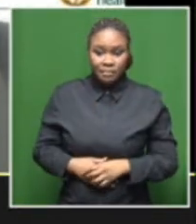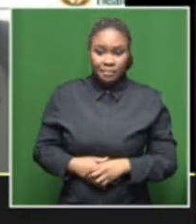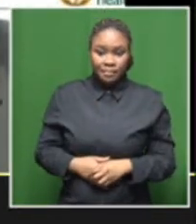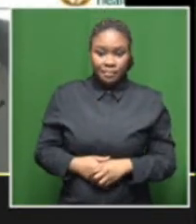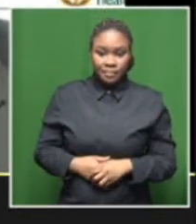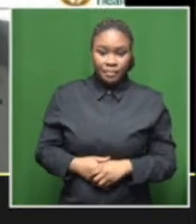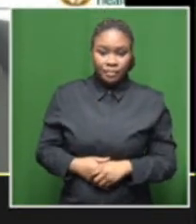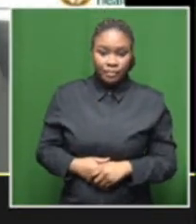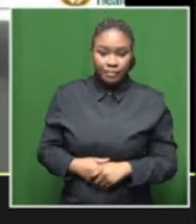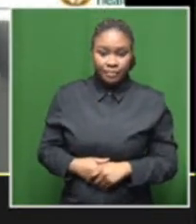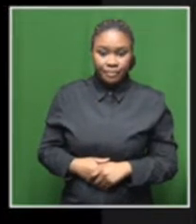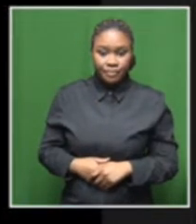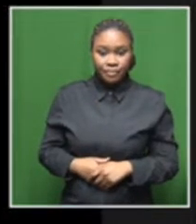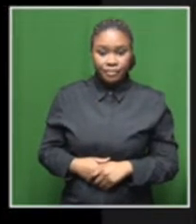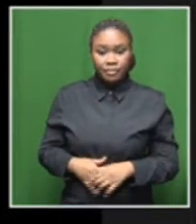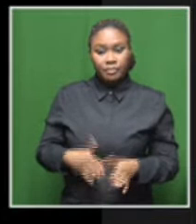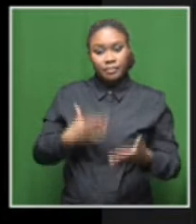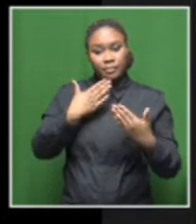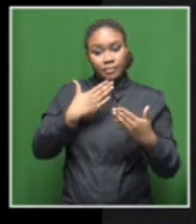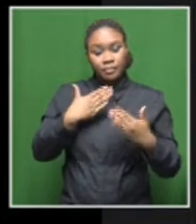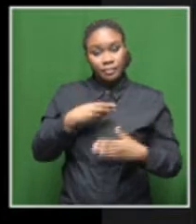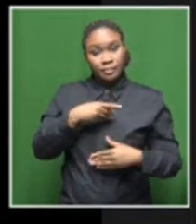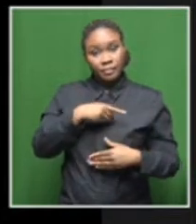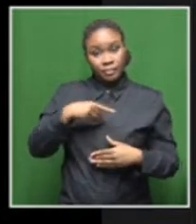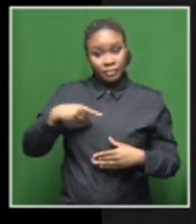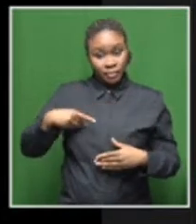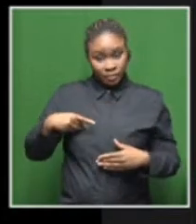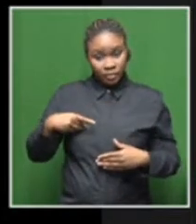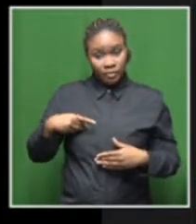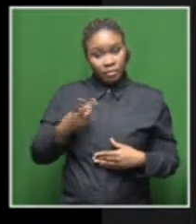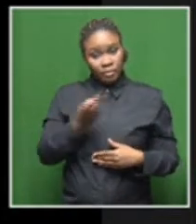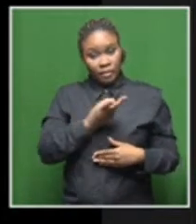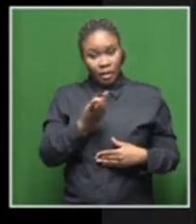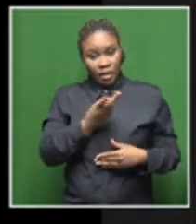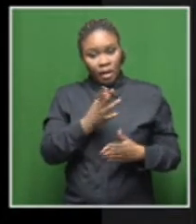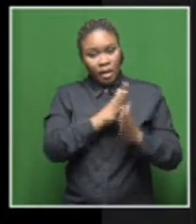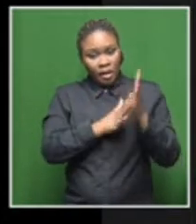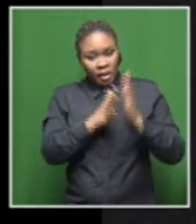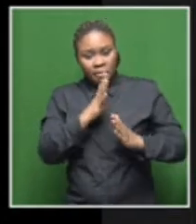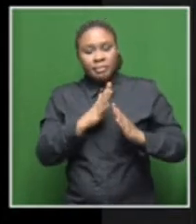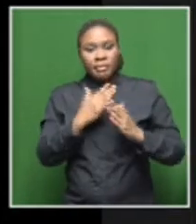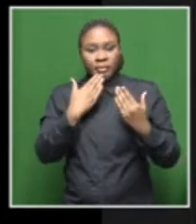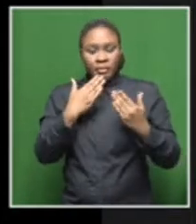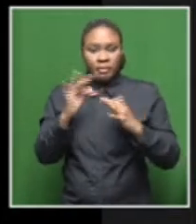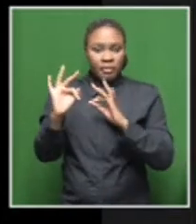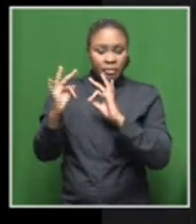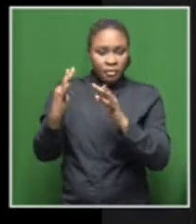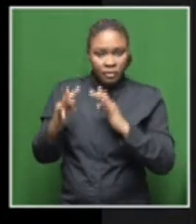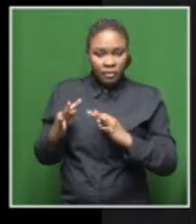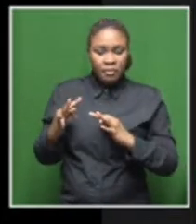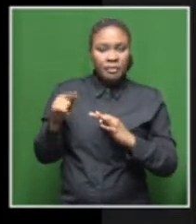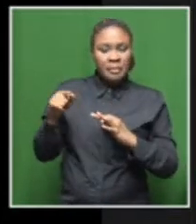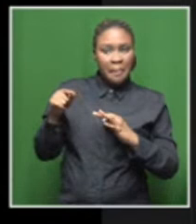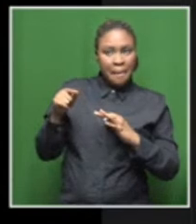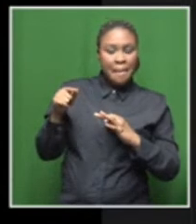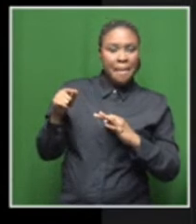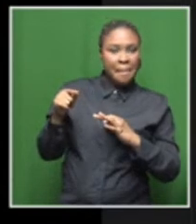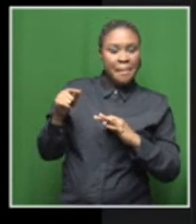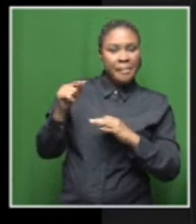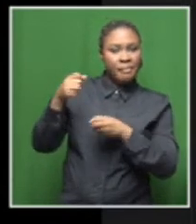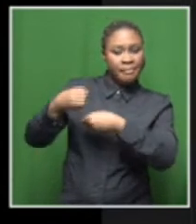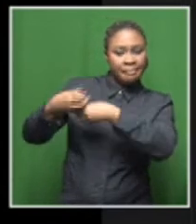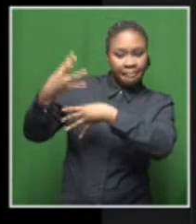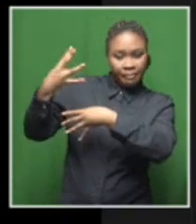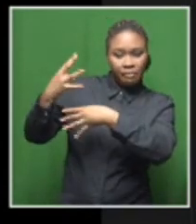Thanks very much, Dr. Vasily Lethart and Dr. Michelle Groom from NSFT for that update as far as the